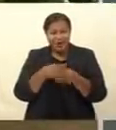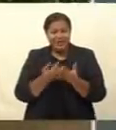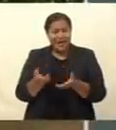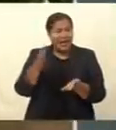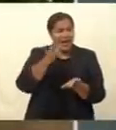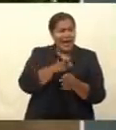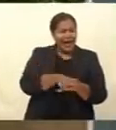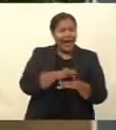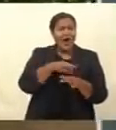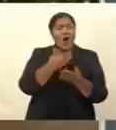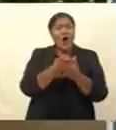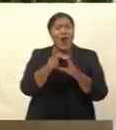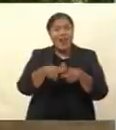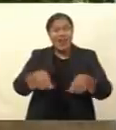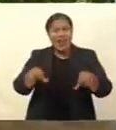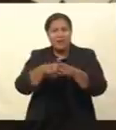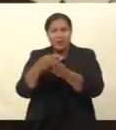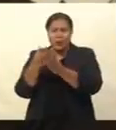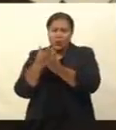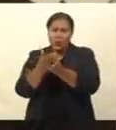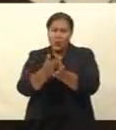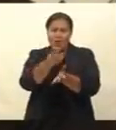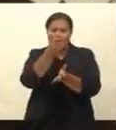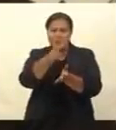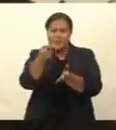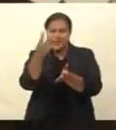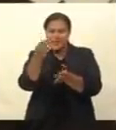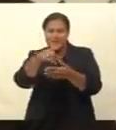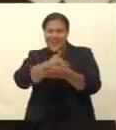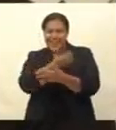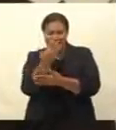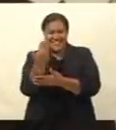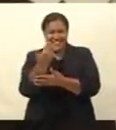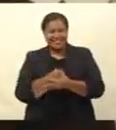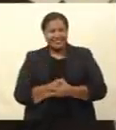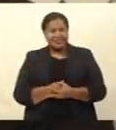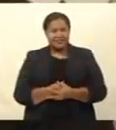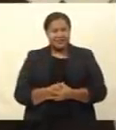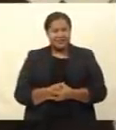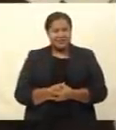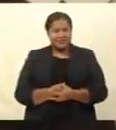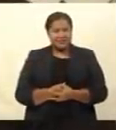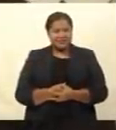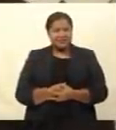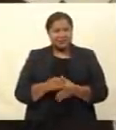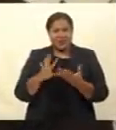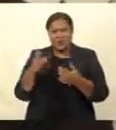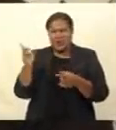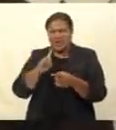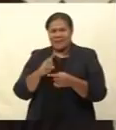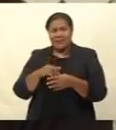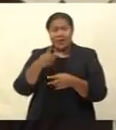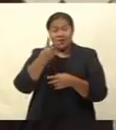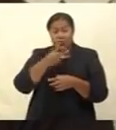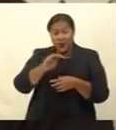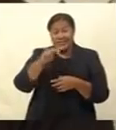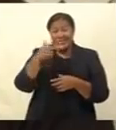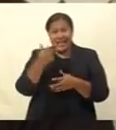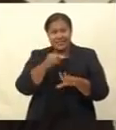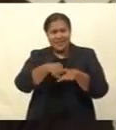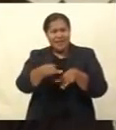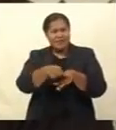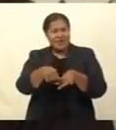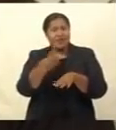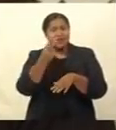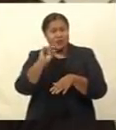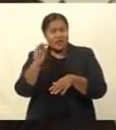land after sailing for 22 days. We came in 2 days ago, the 28th, April 28th. So